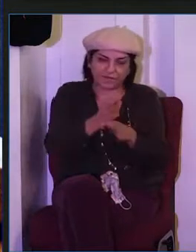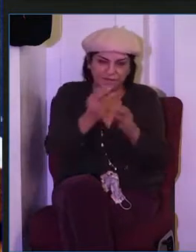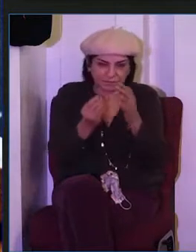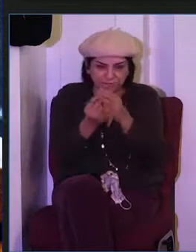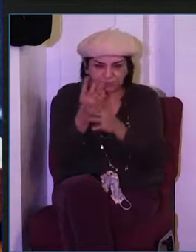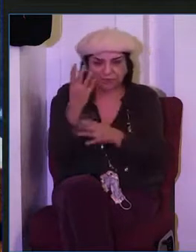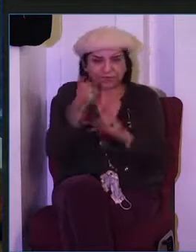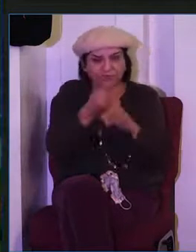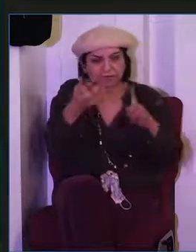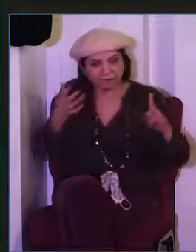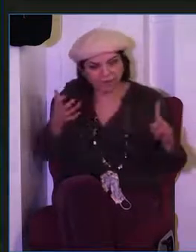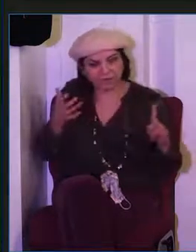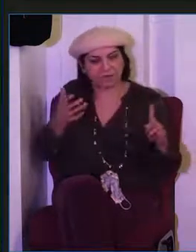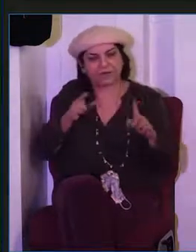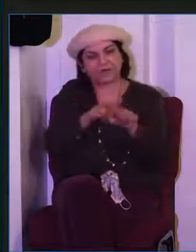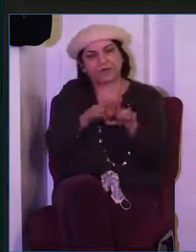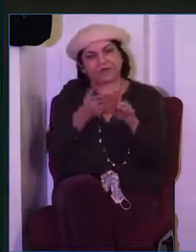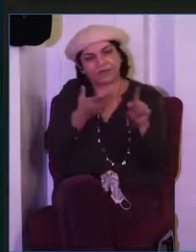to pass.